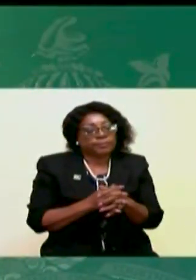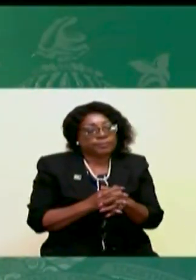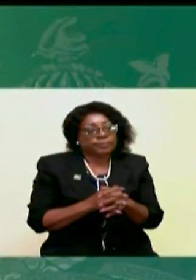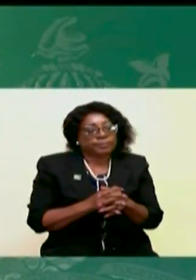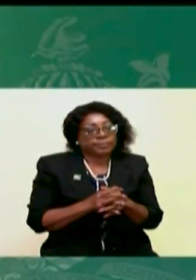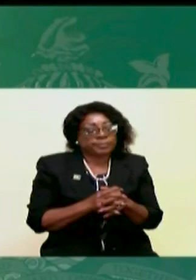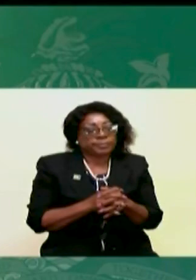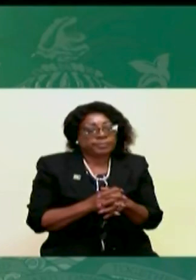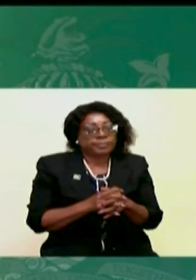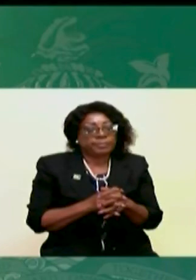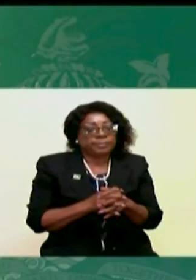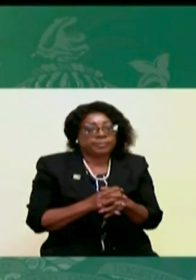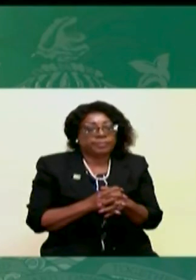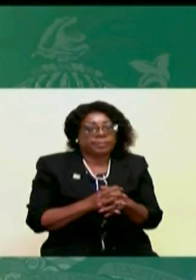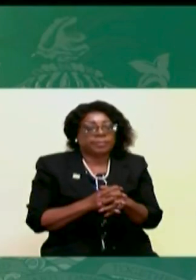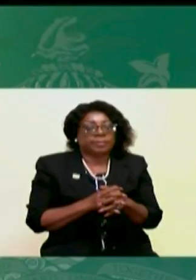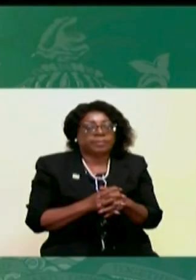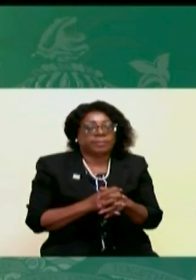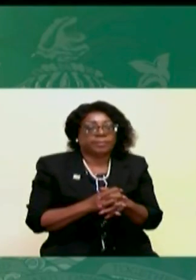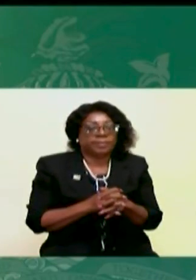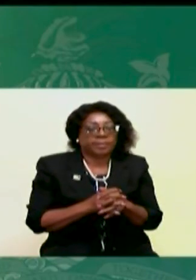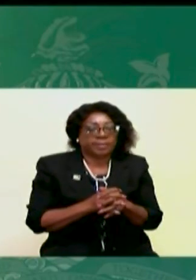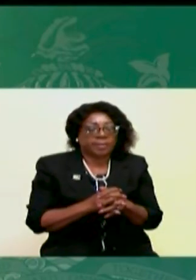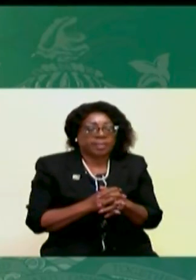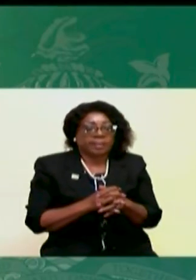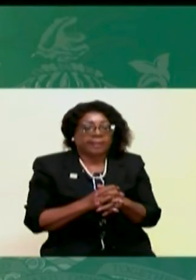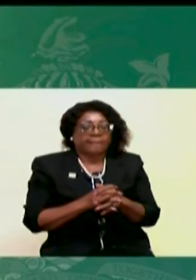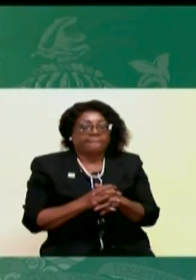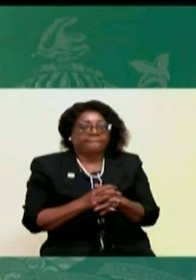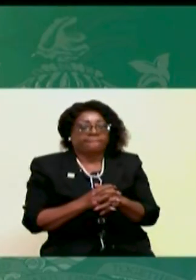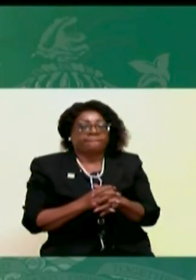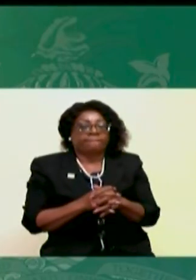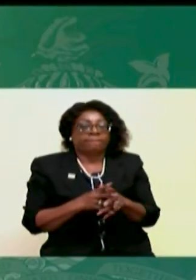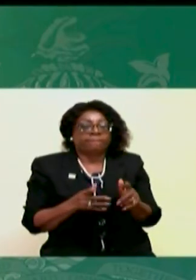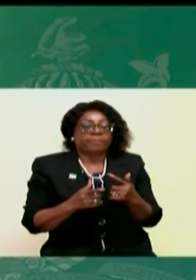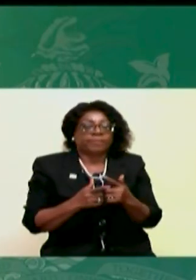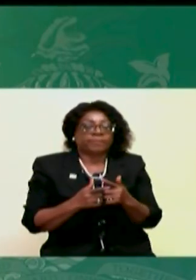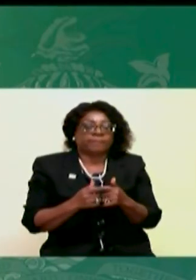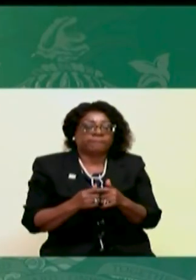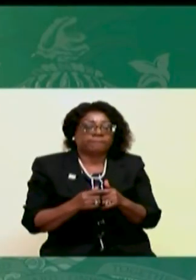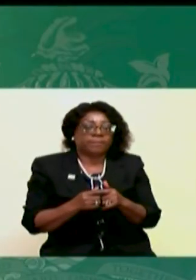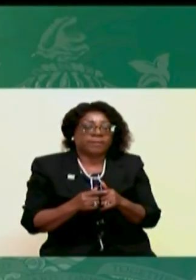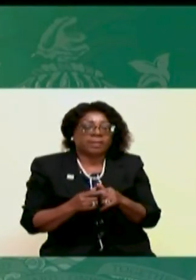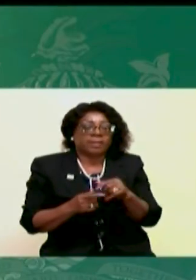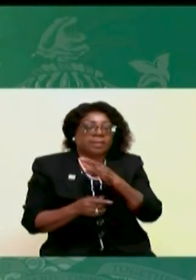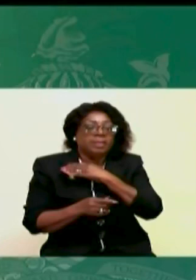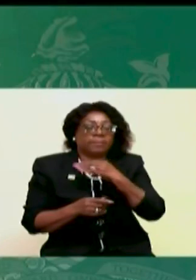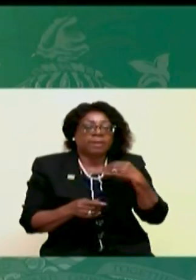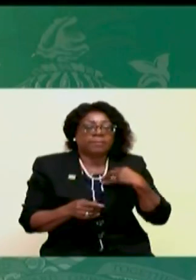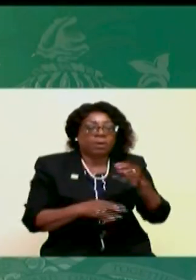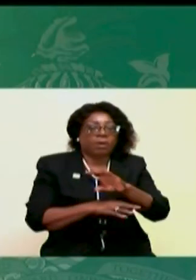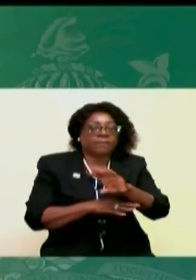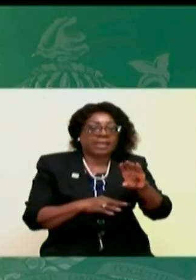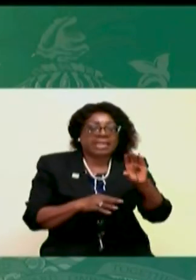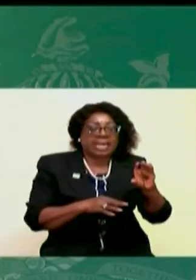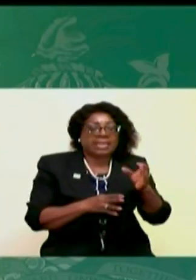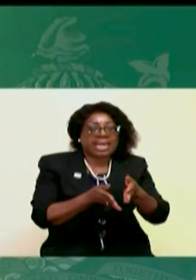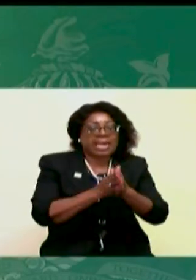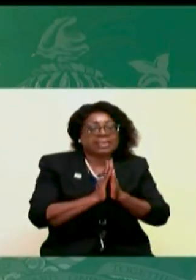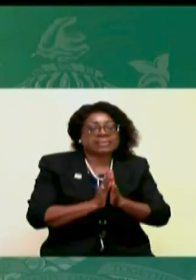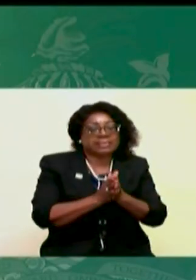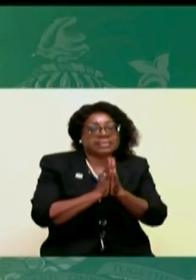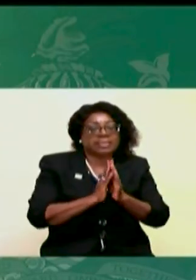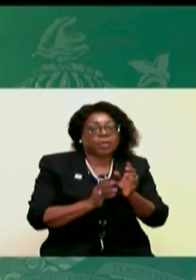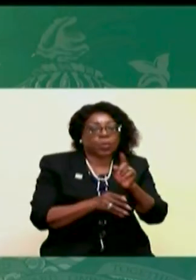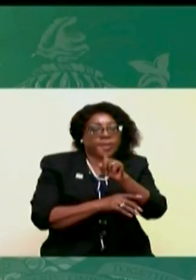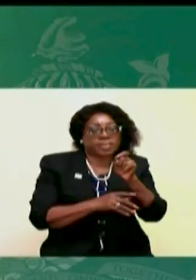22 months. 22 months. And then I remember Kalani asking the question about